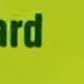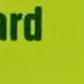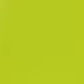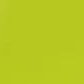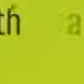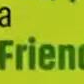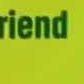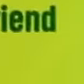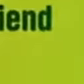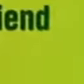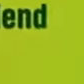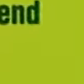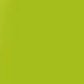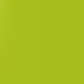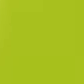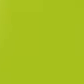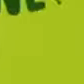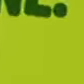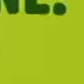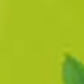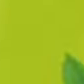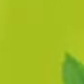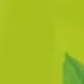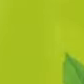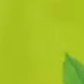work? Shake hands with a friend? Your phone?